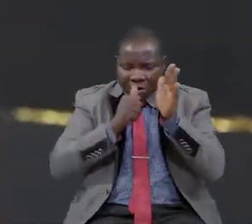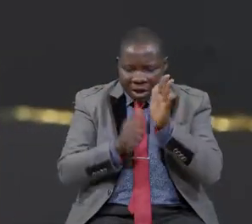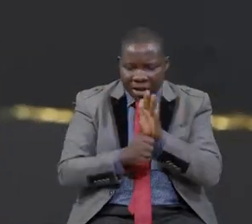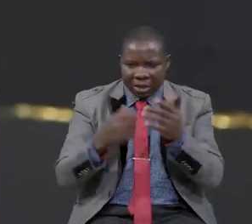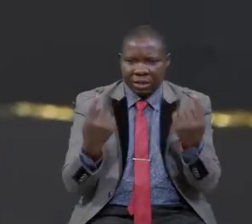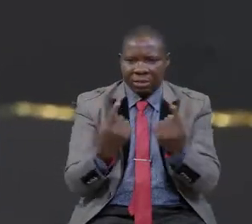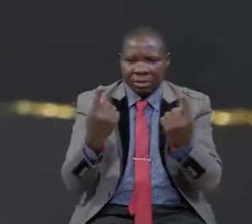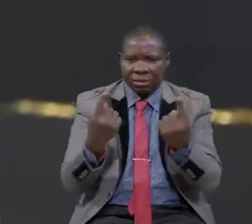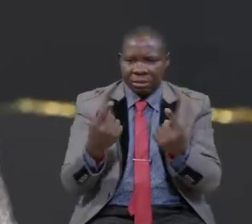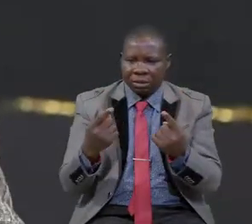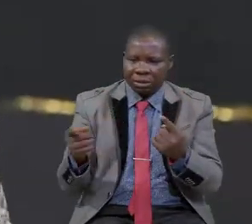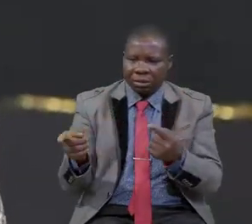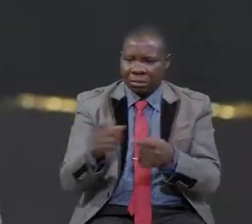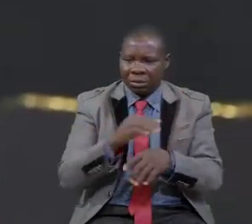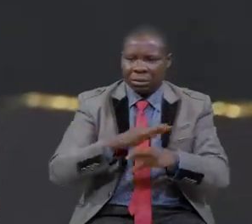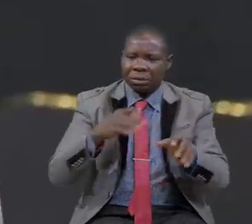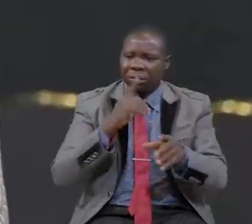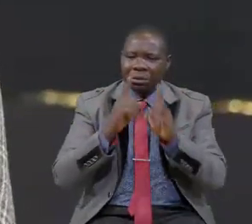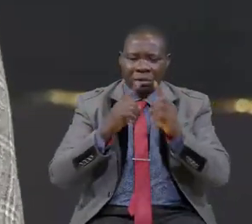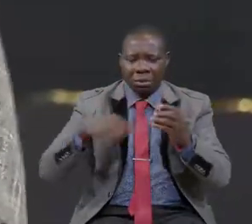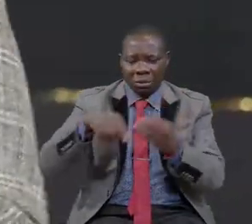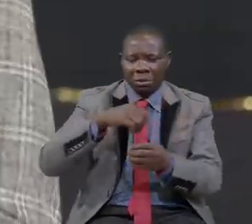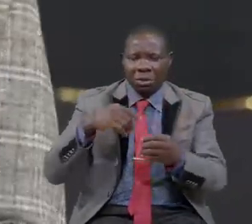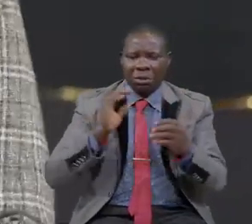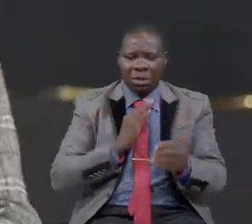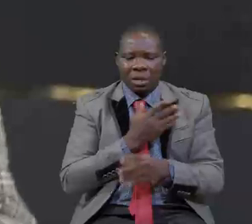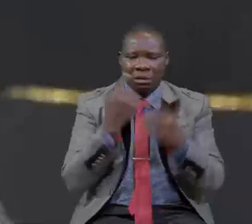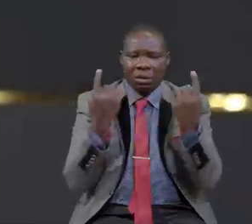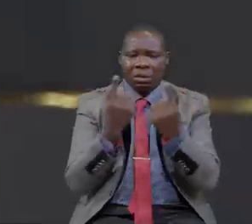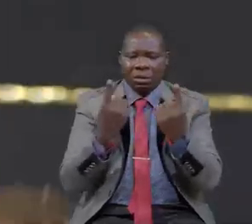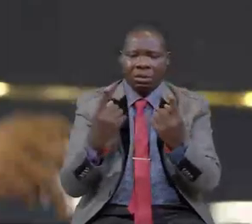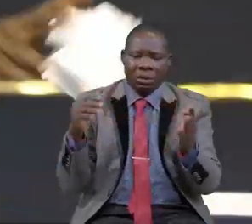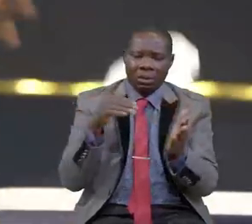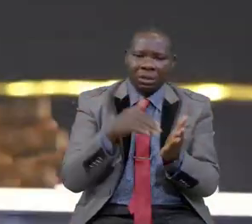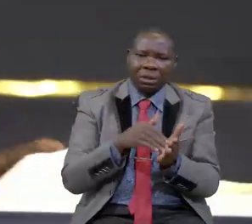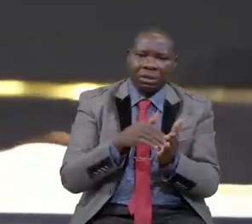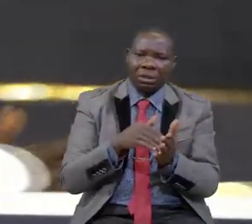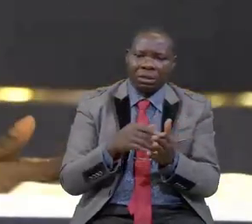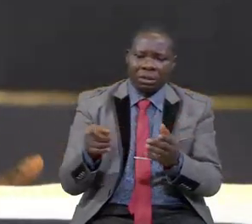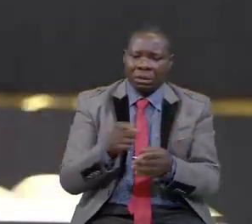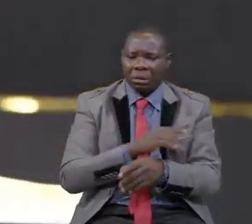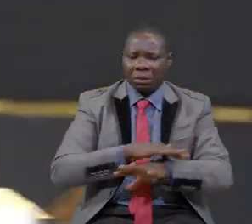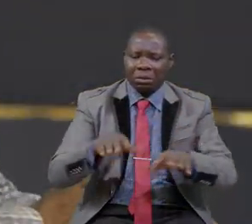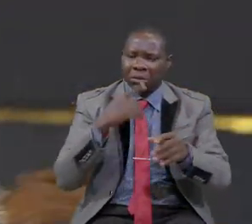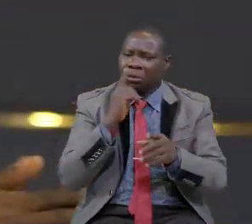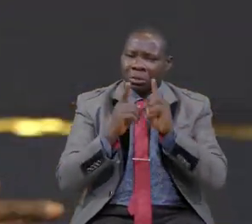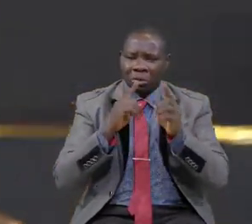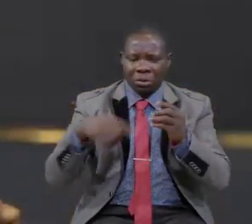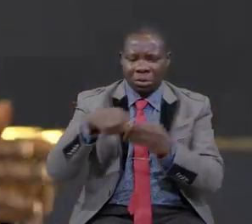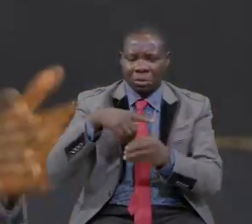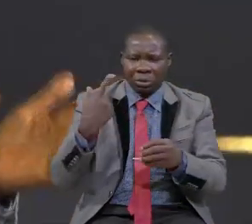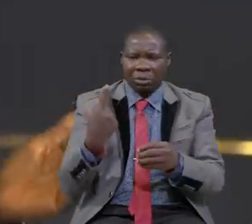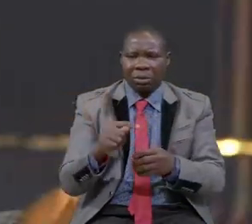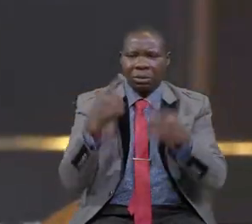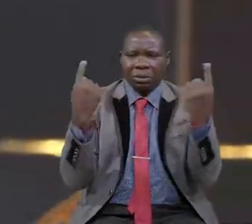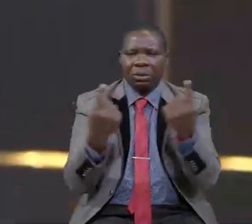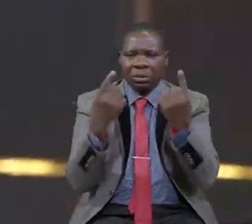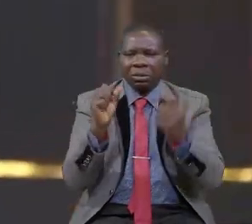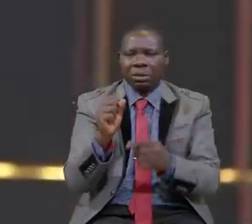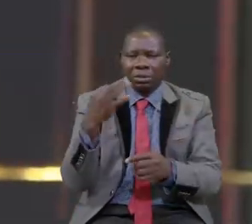about our sins anymore. They don't talk about the sins of their